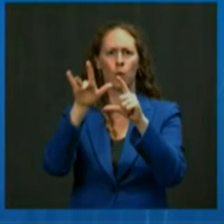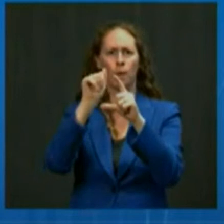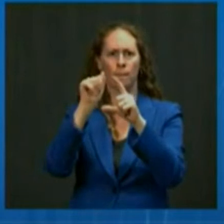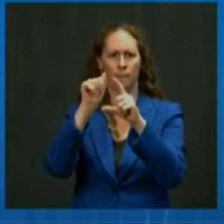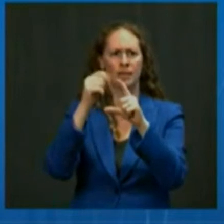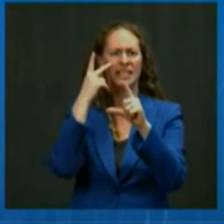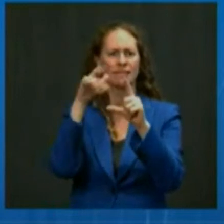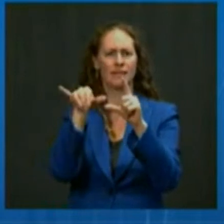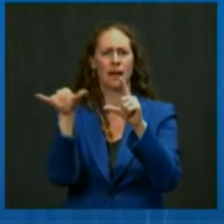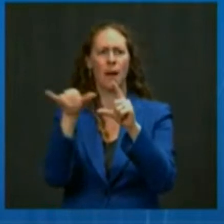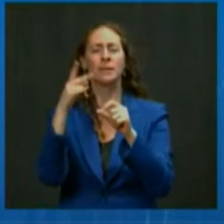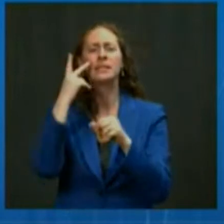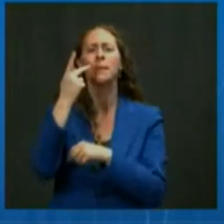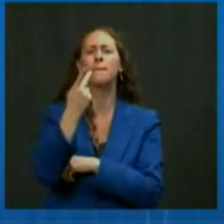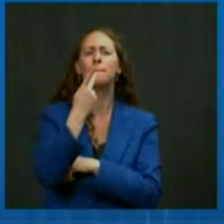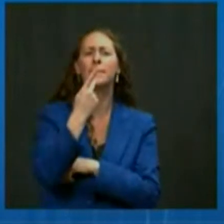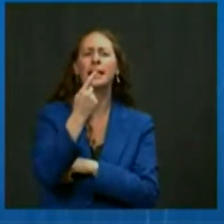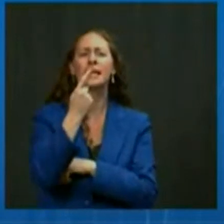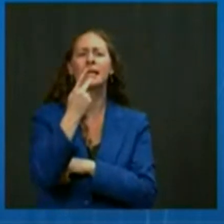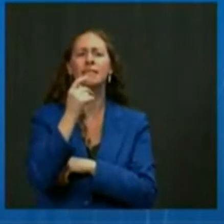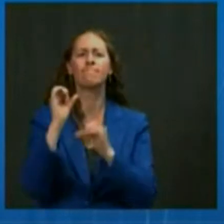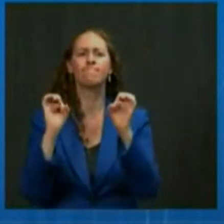at the fact that the